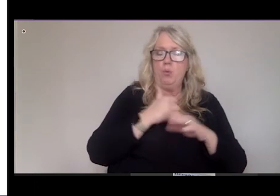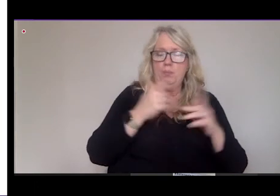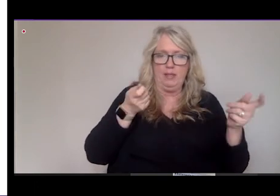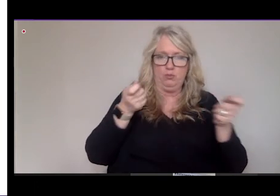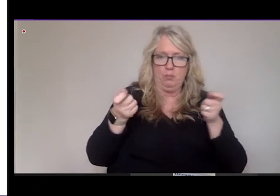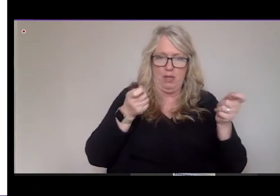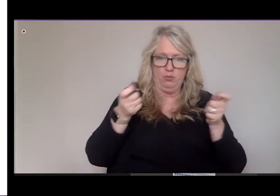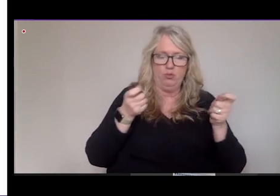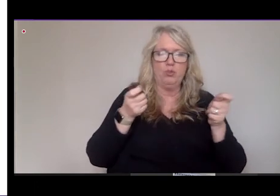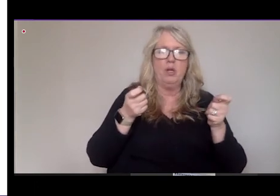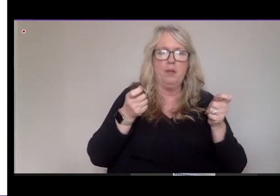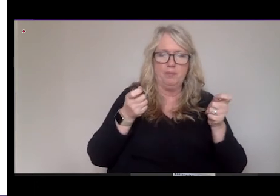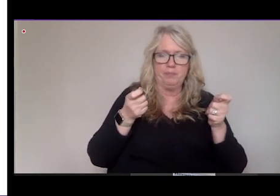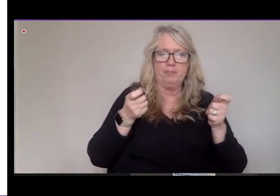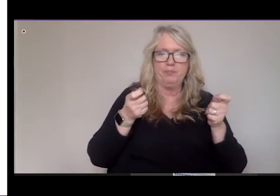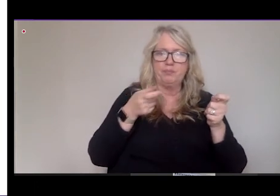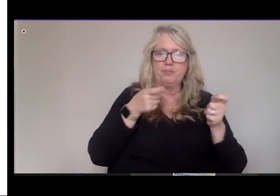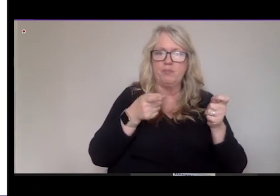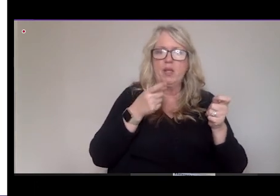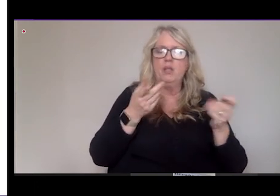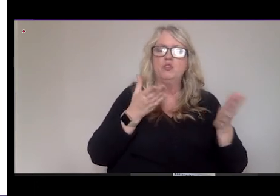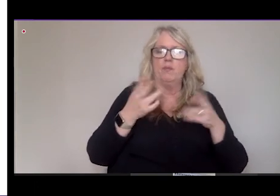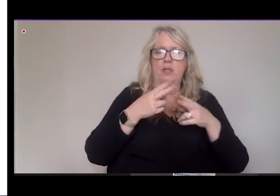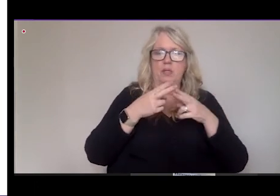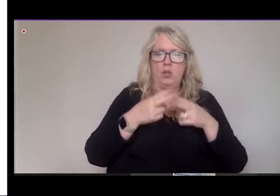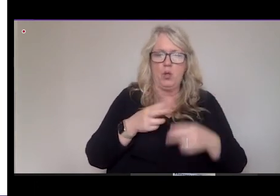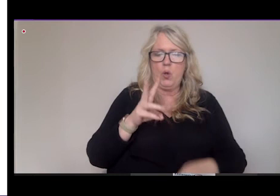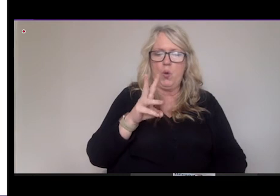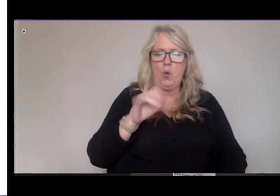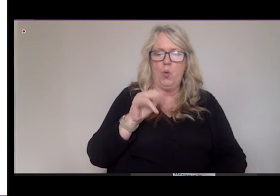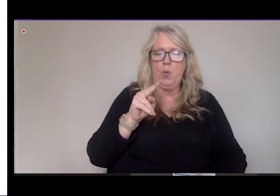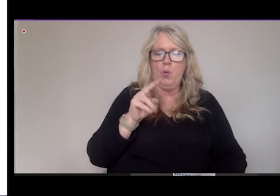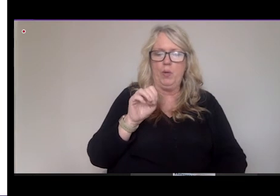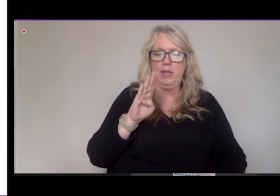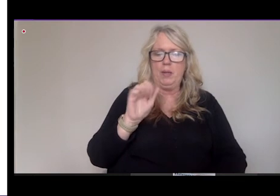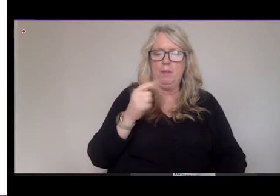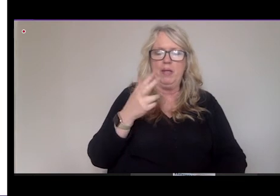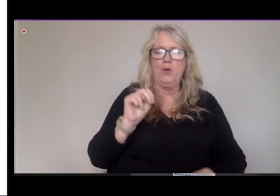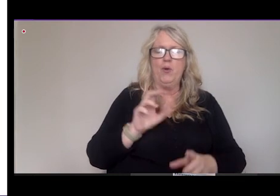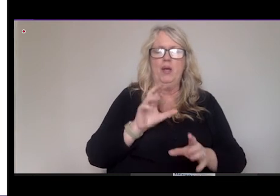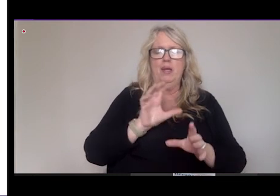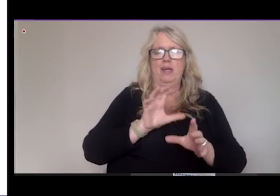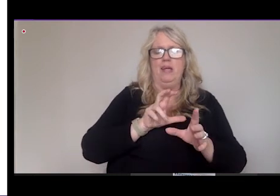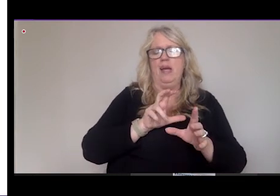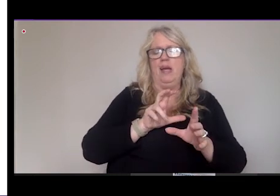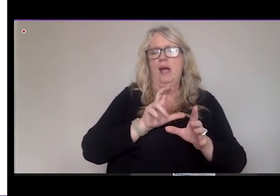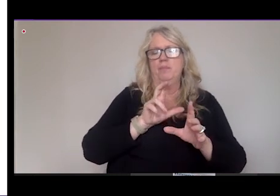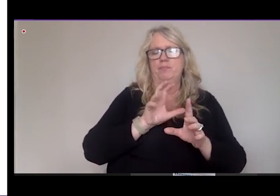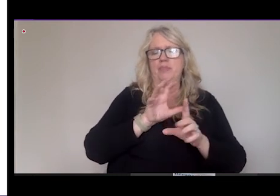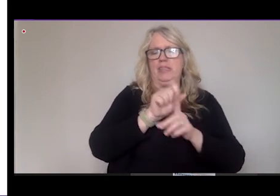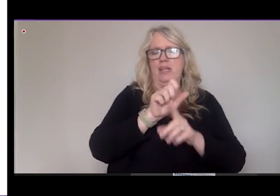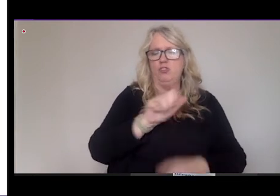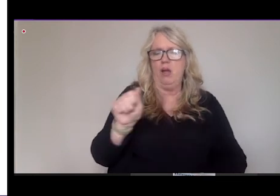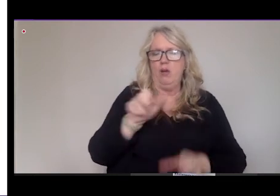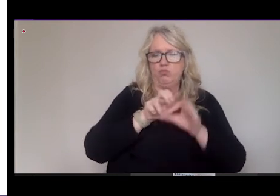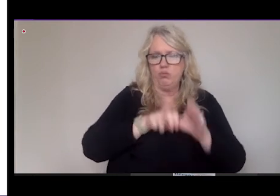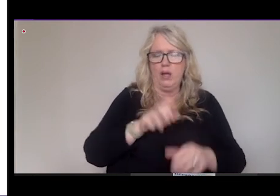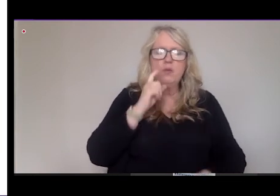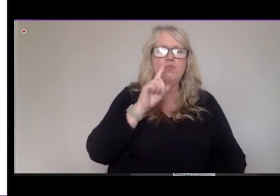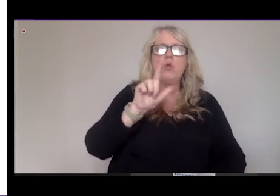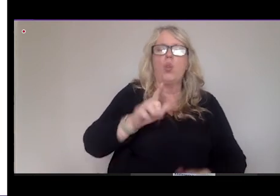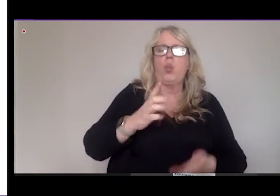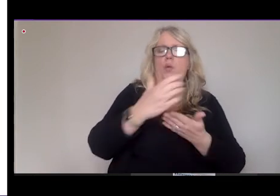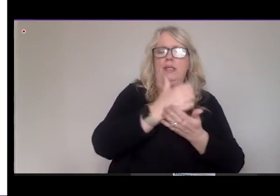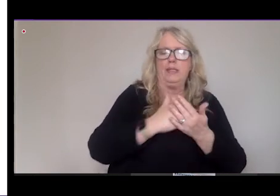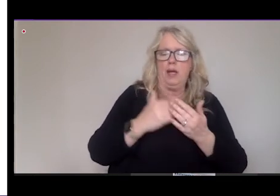mobility manager in Wisconsin has a service called Winnebago Catch a Ride, and it serves